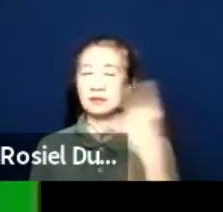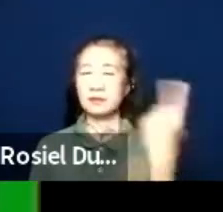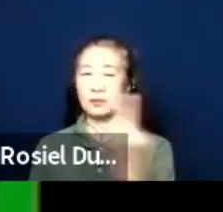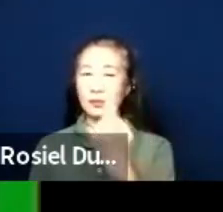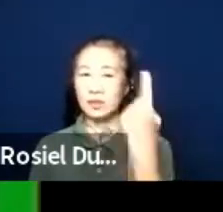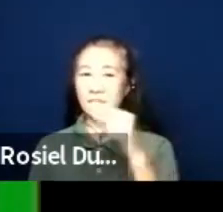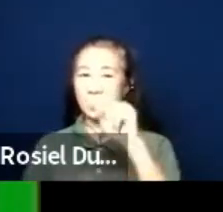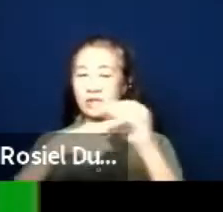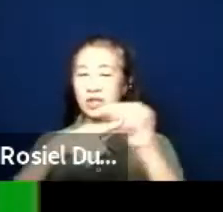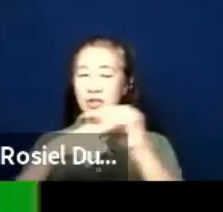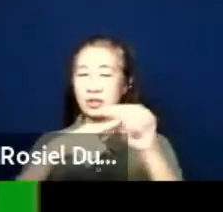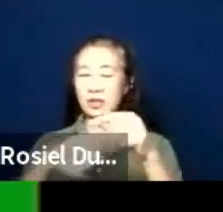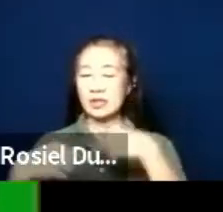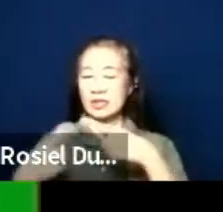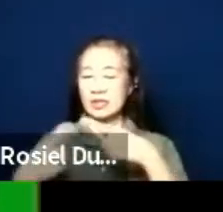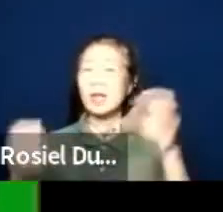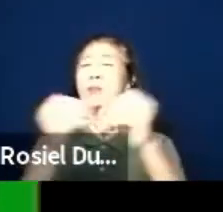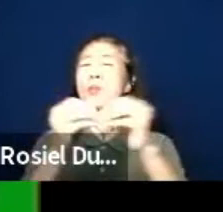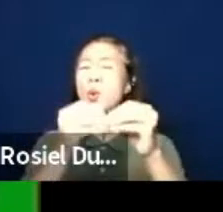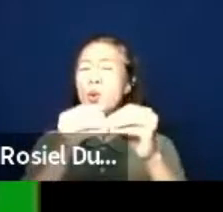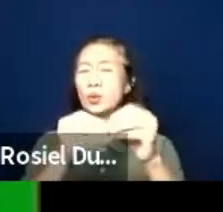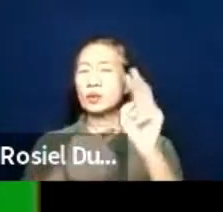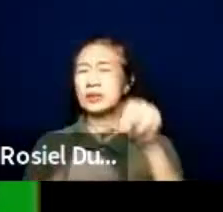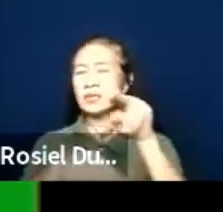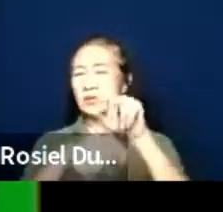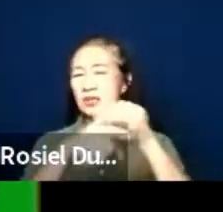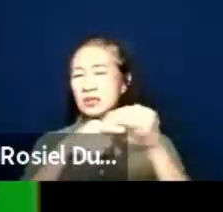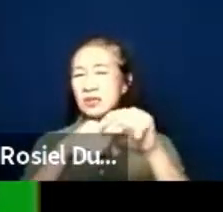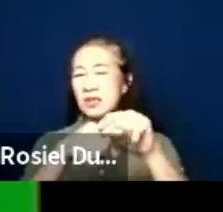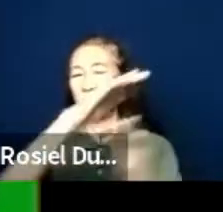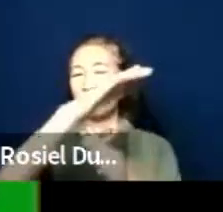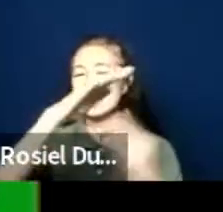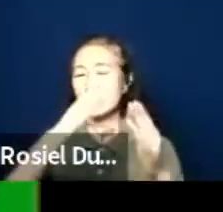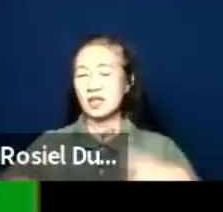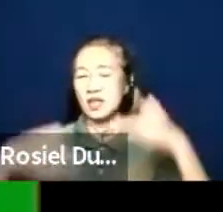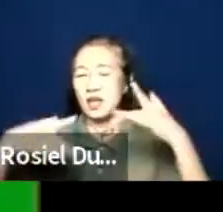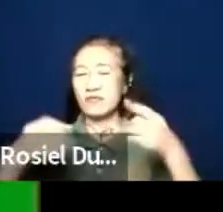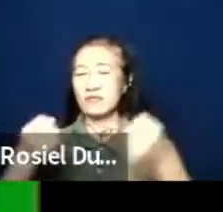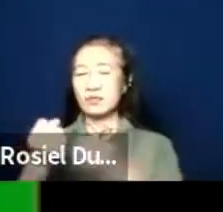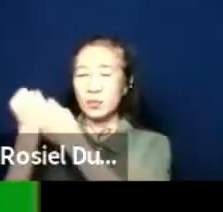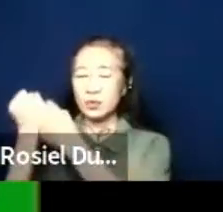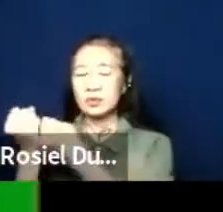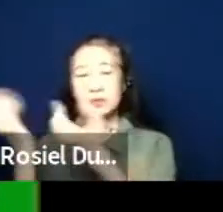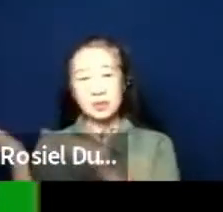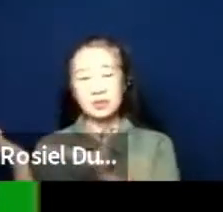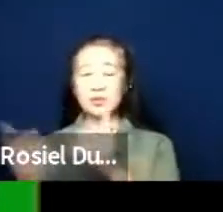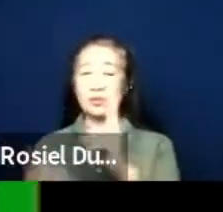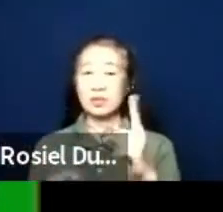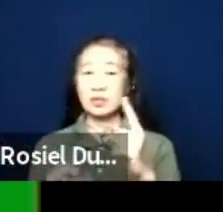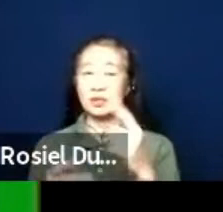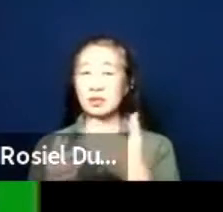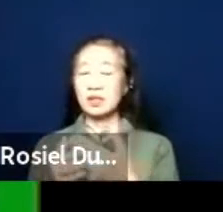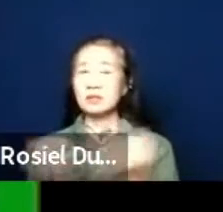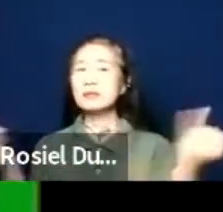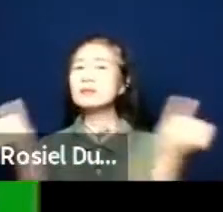only training, so we still need more training on basic life support. Okay, so this one is just a preview on